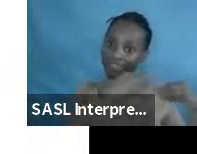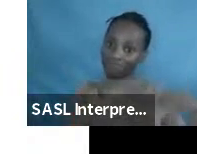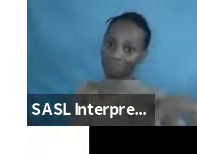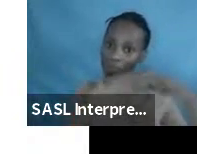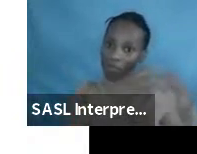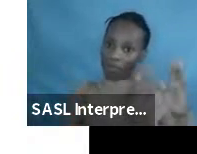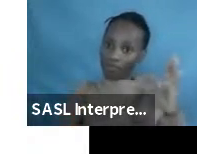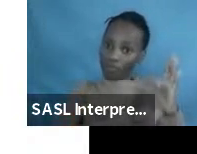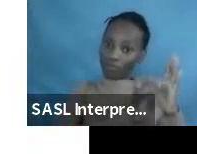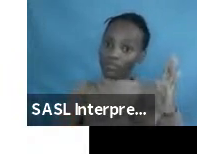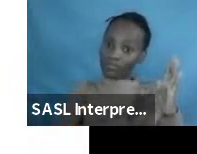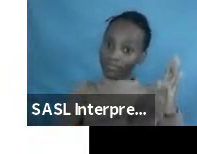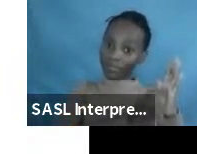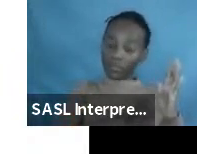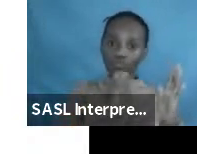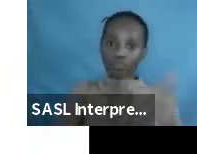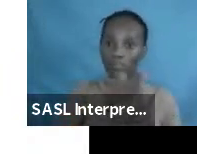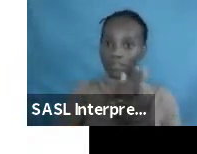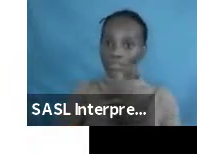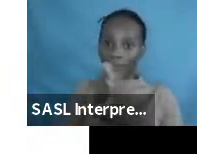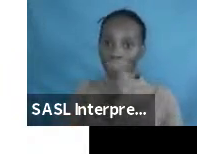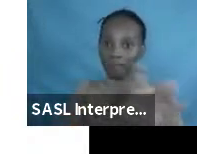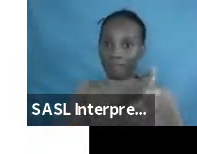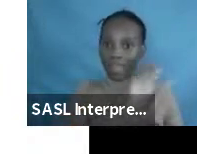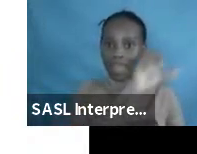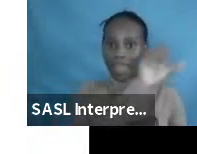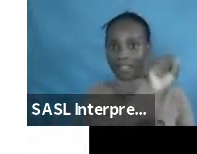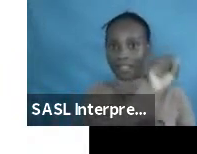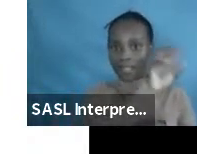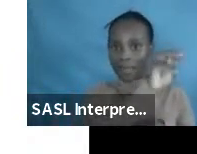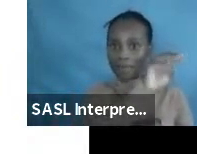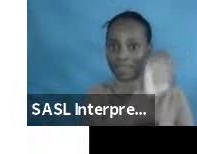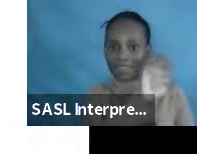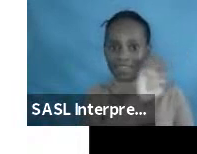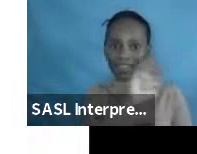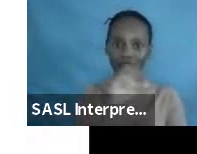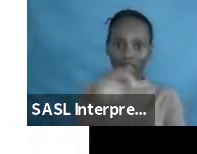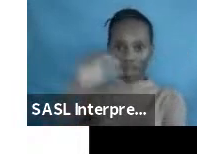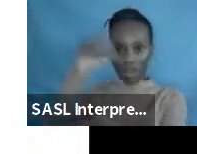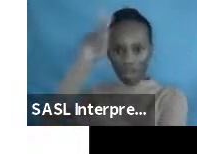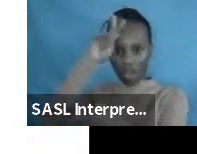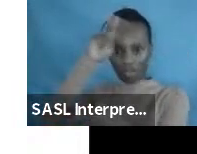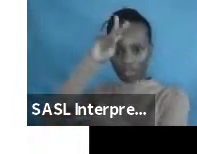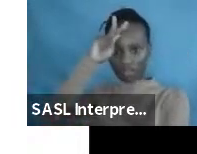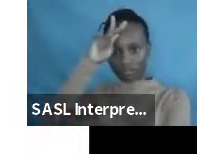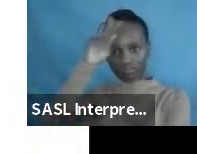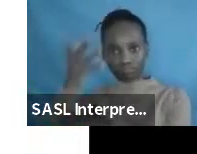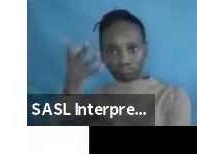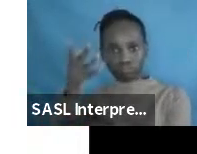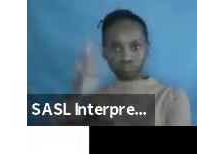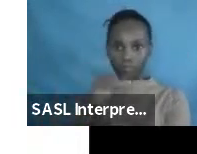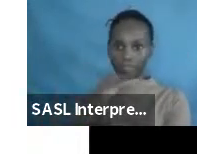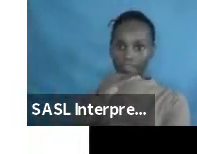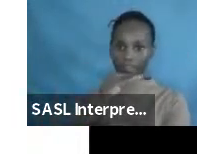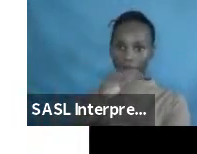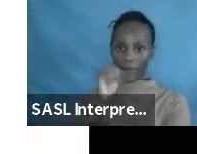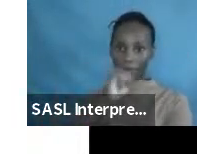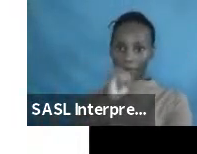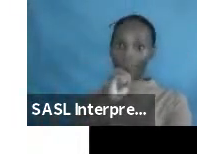lack of knowledge, but some of them are involved in the process of dealing with